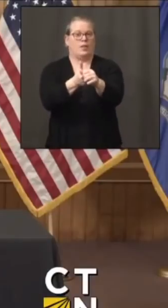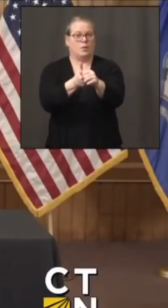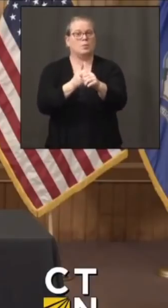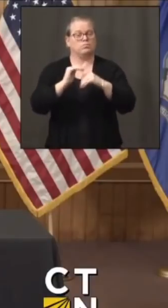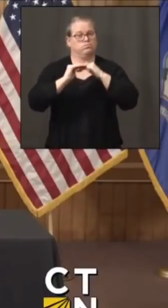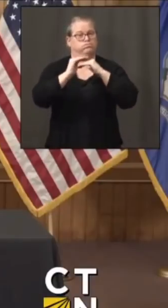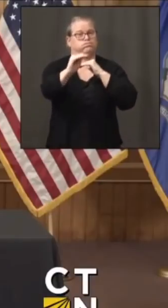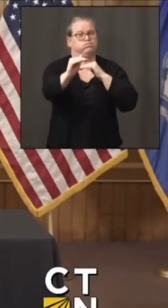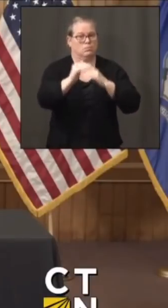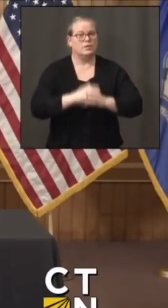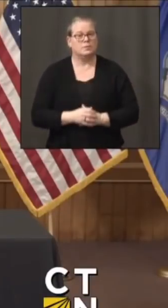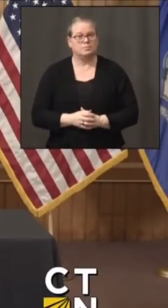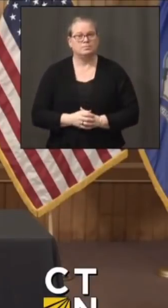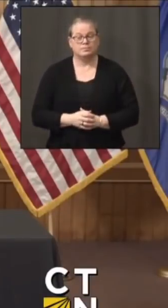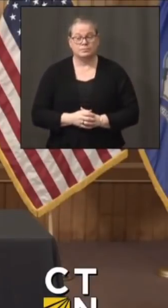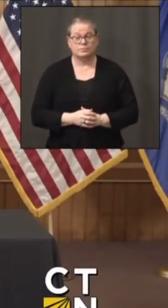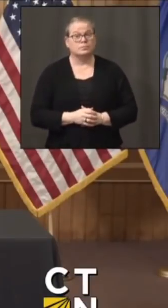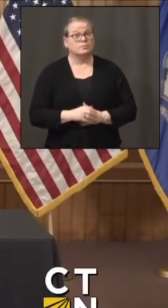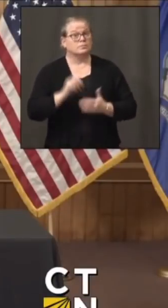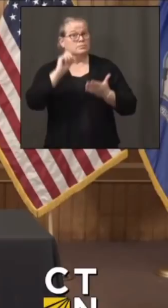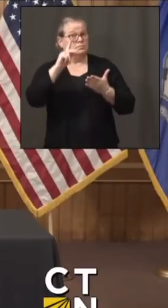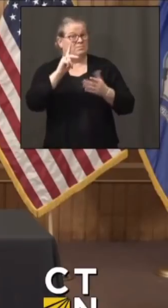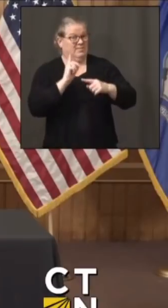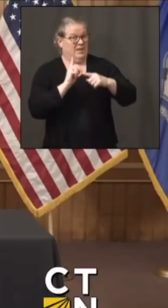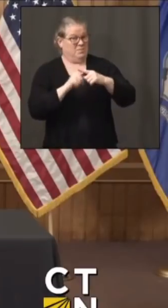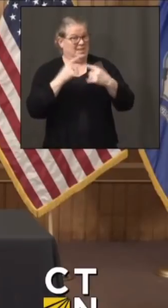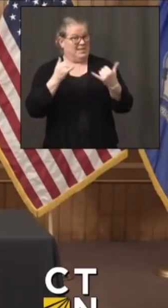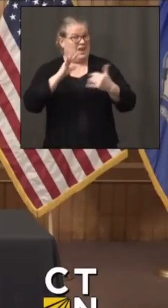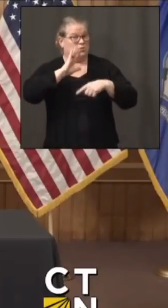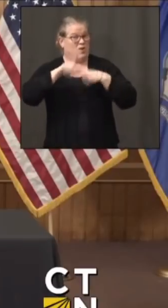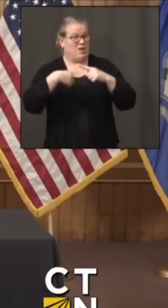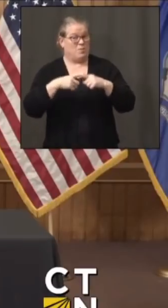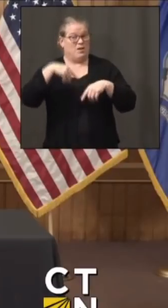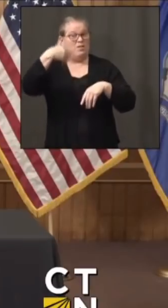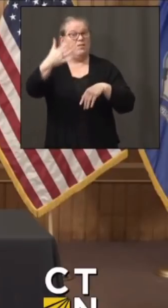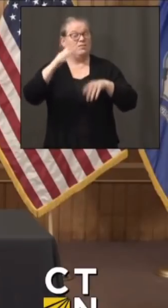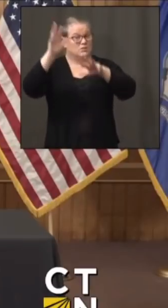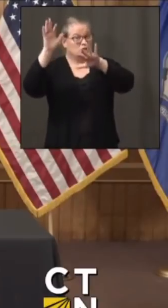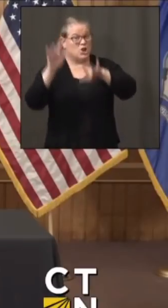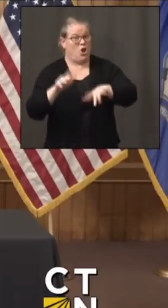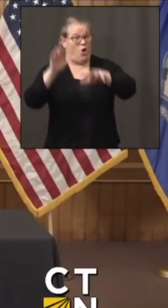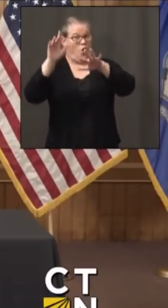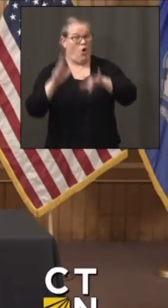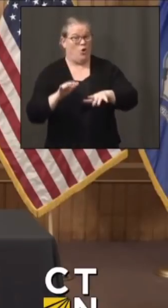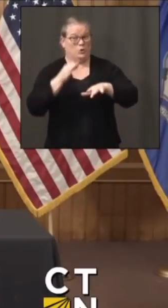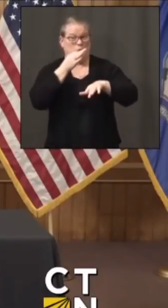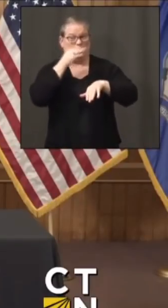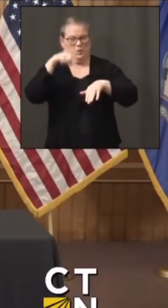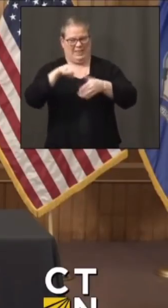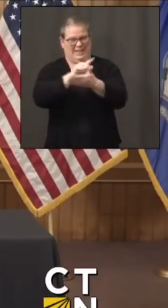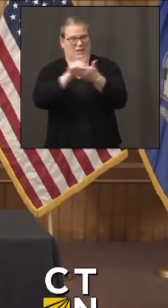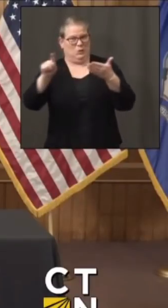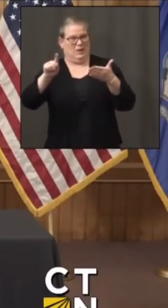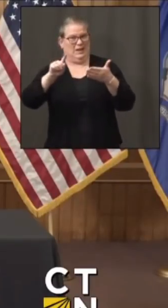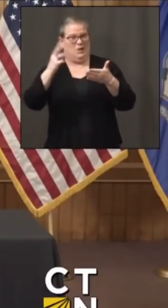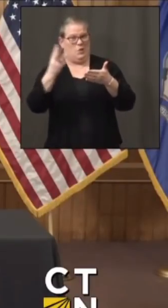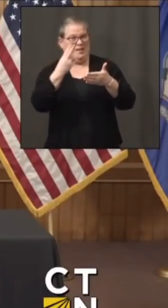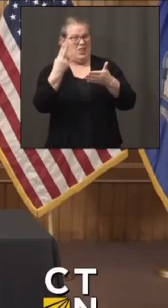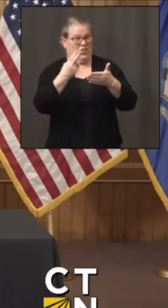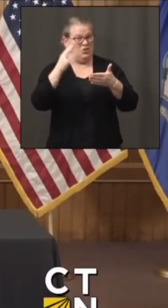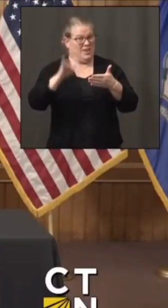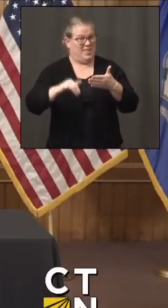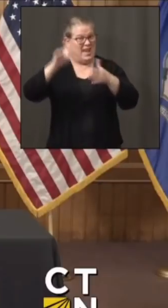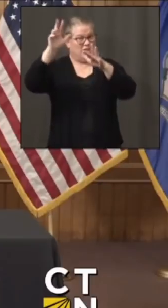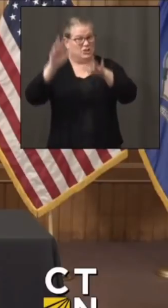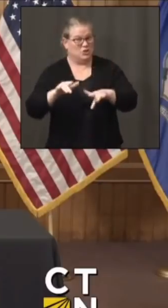All right, and with the big snowstorm coming, I know this probably won't affect anything now, but down the road, more storms trying to get the second dose here. How